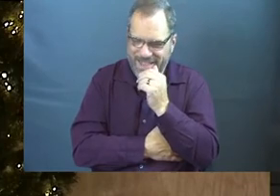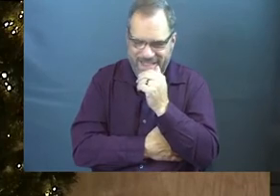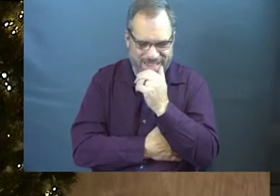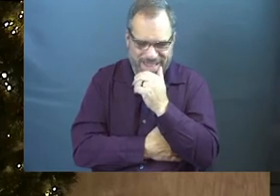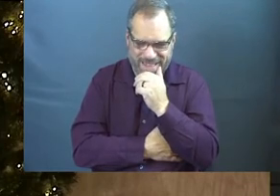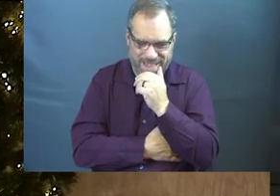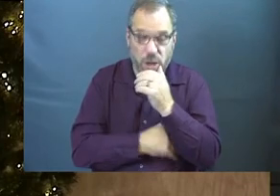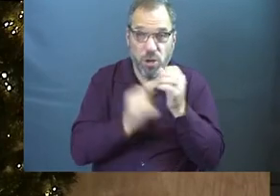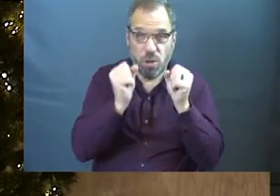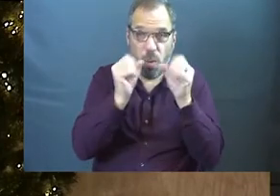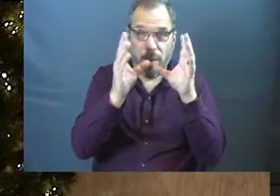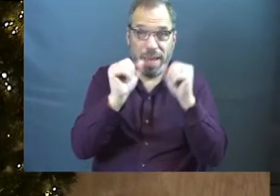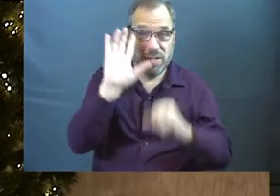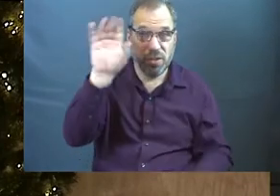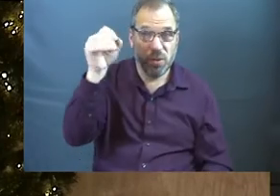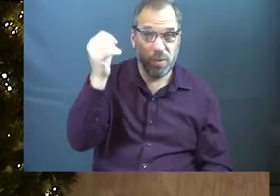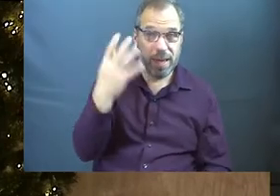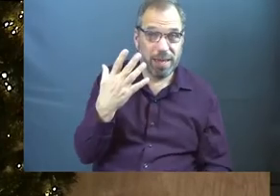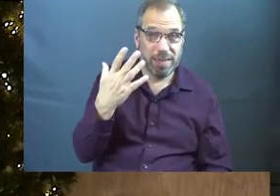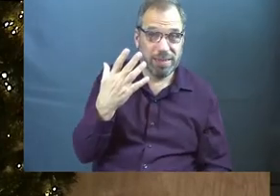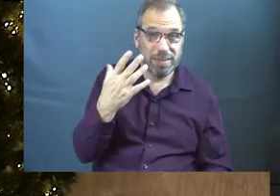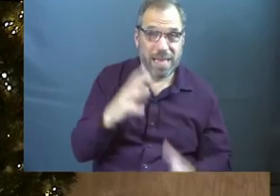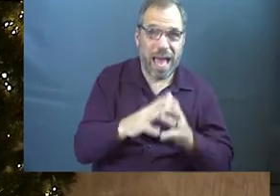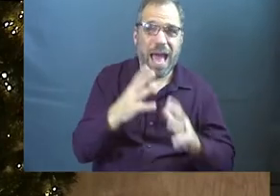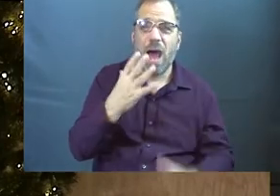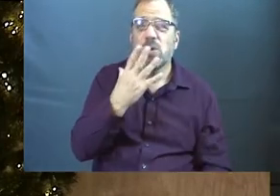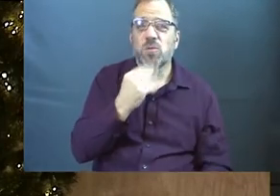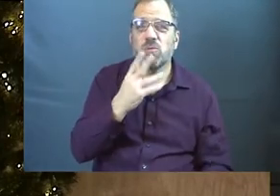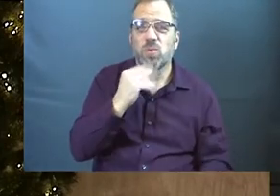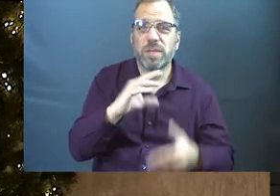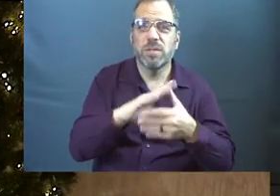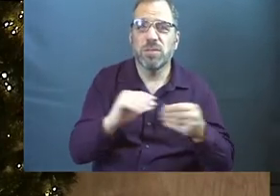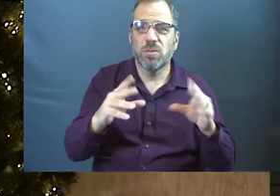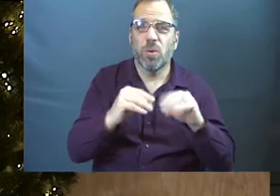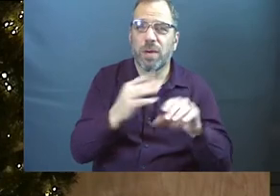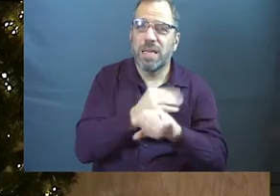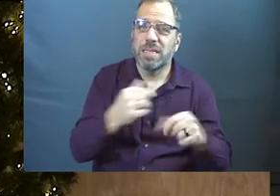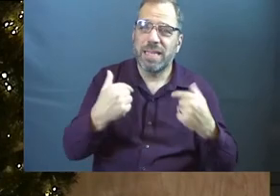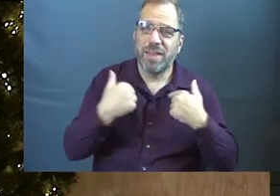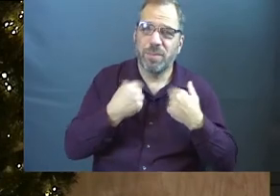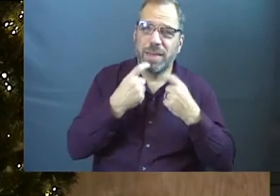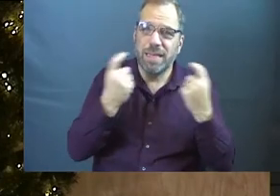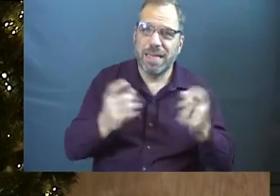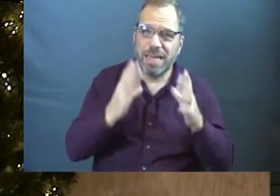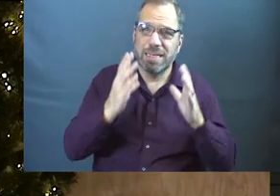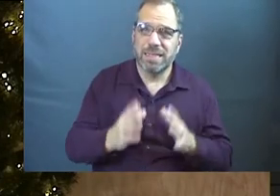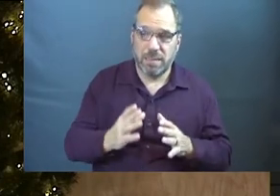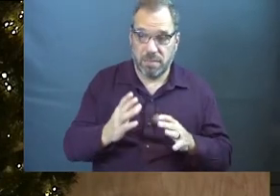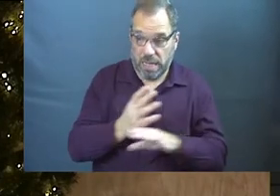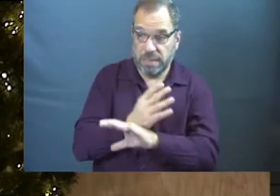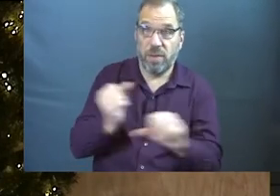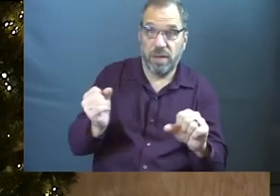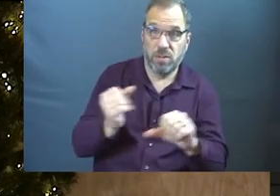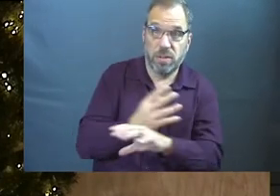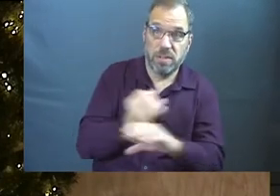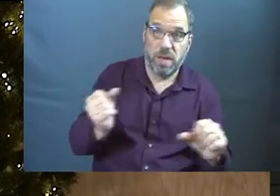you know, Amazing Grace, how sweet the sound that saved a wretch like me. All about salvation.